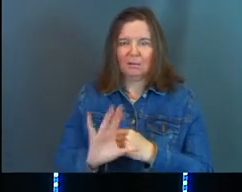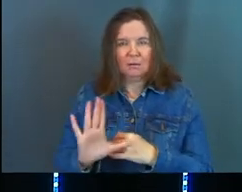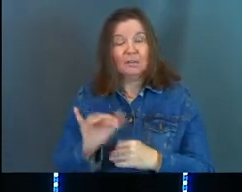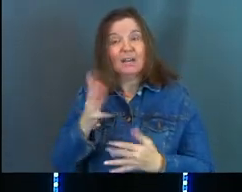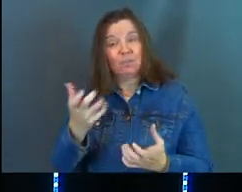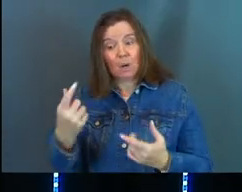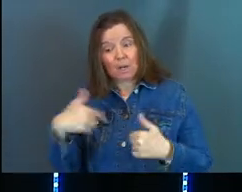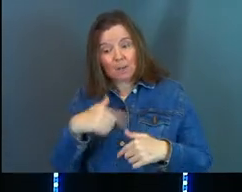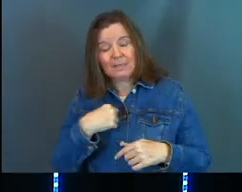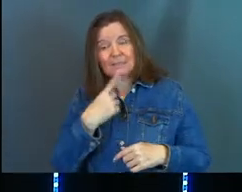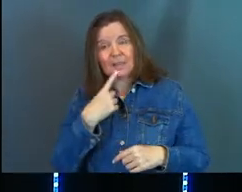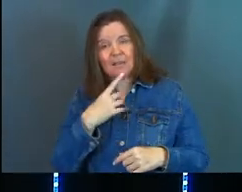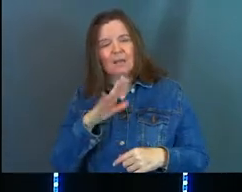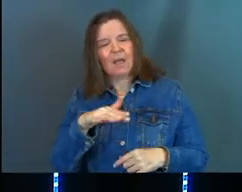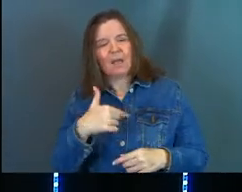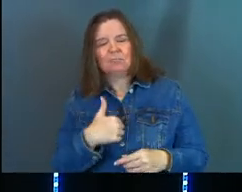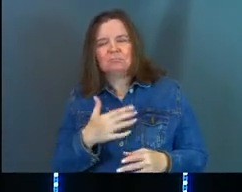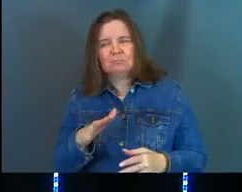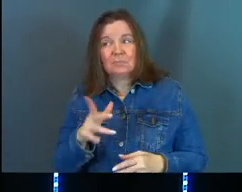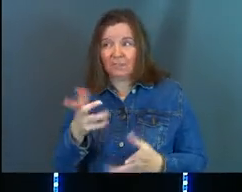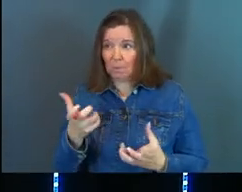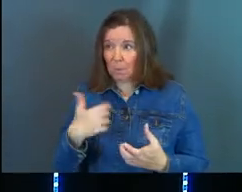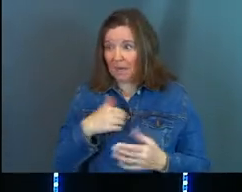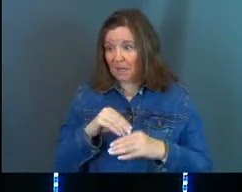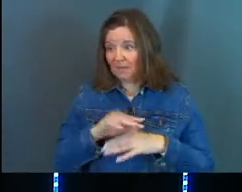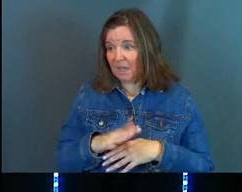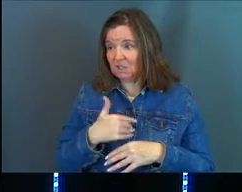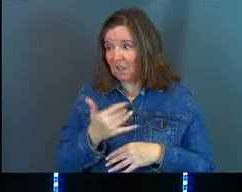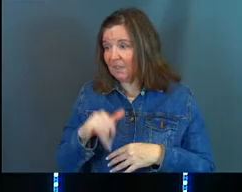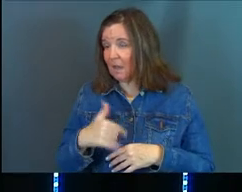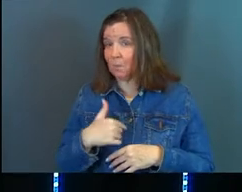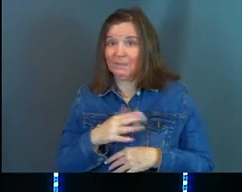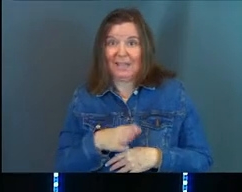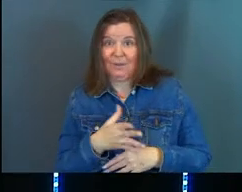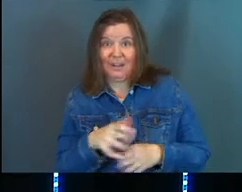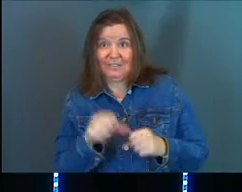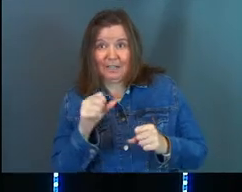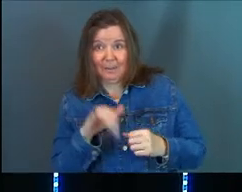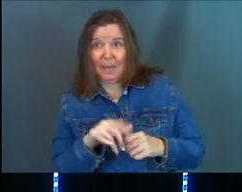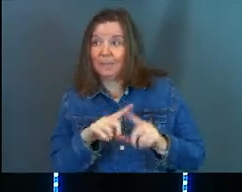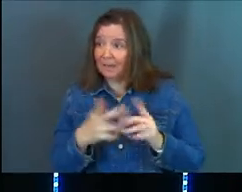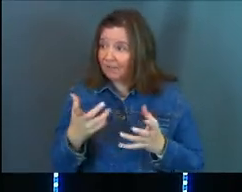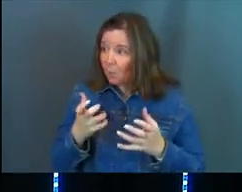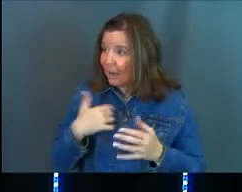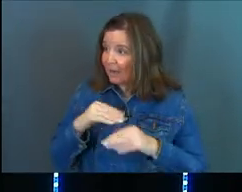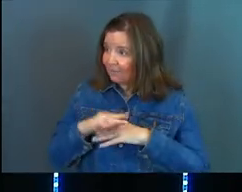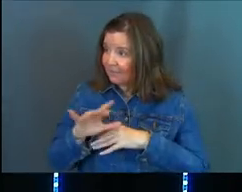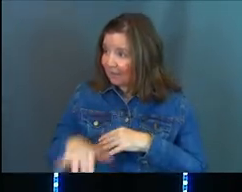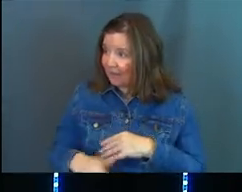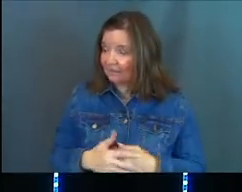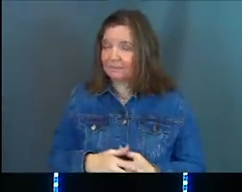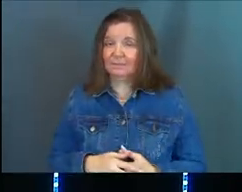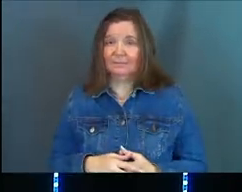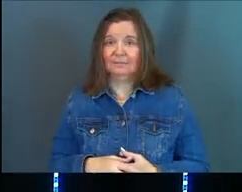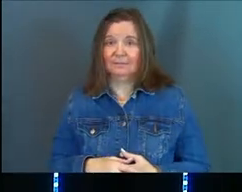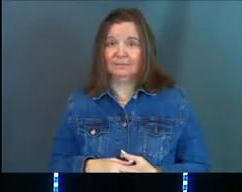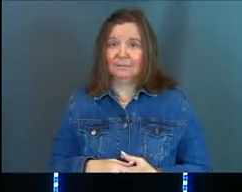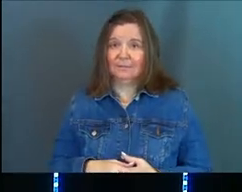Now, if you want to come in and say, hey, you know, if you ever want advice on any of that, which I'll never take you up on, but if you ever want advice on any of